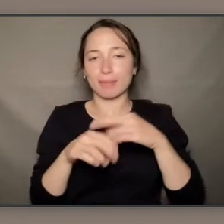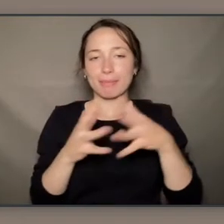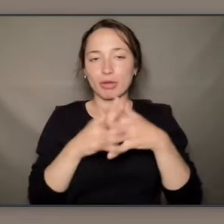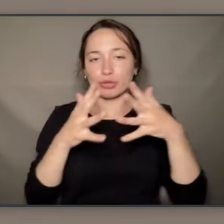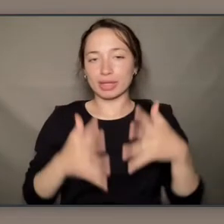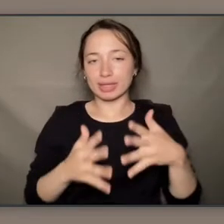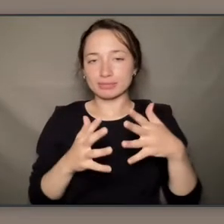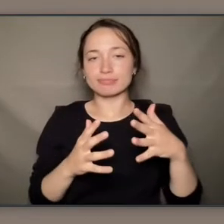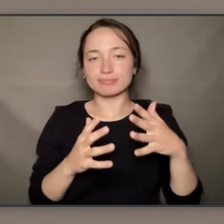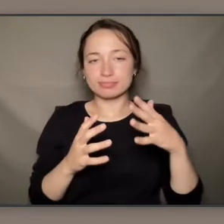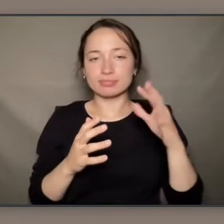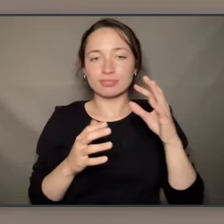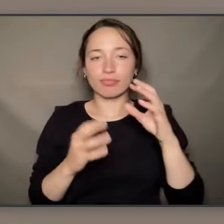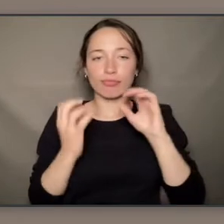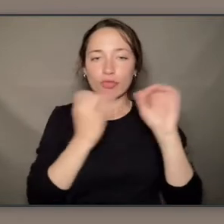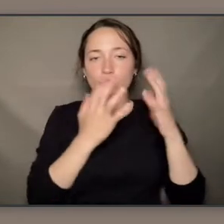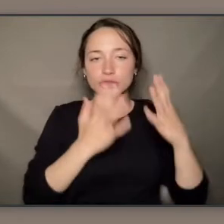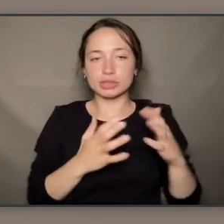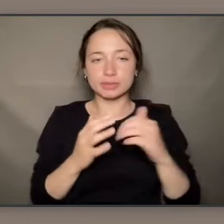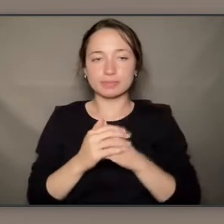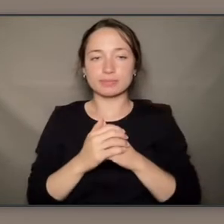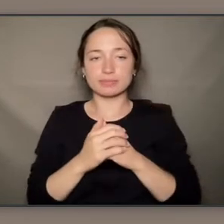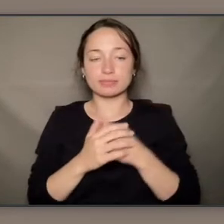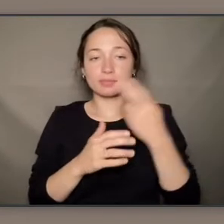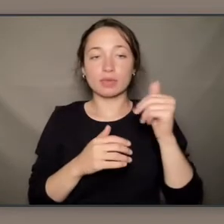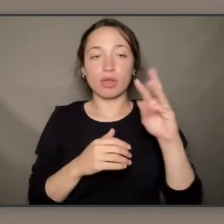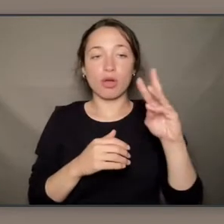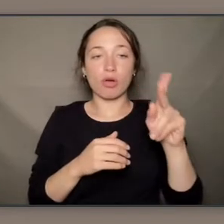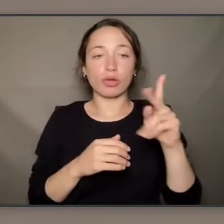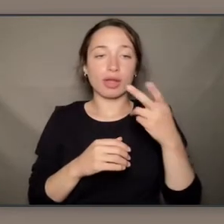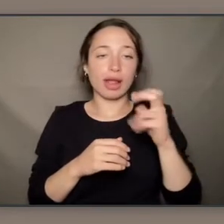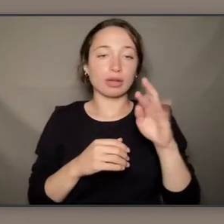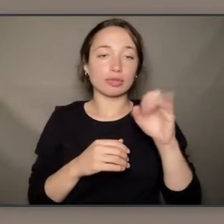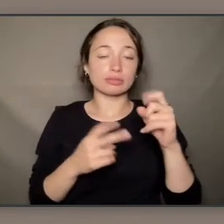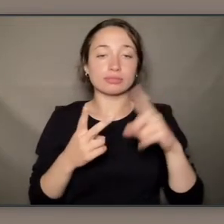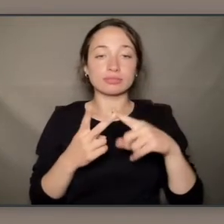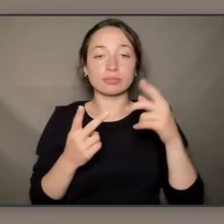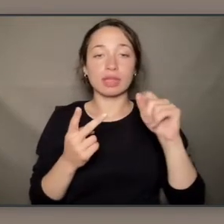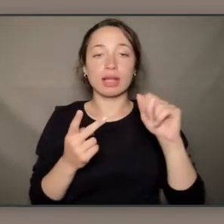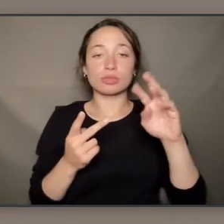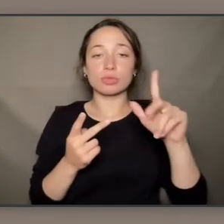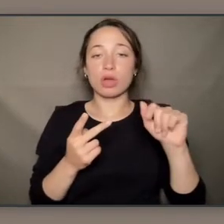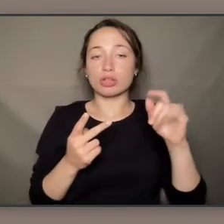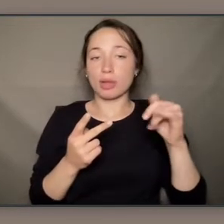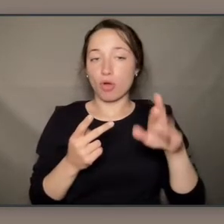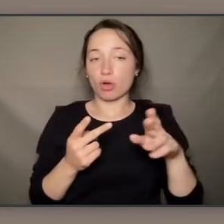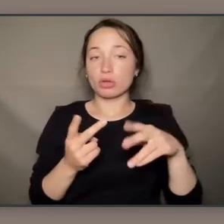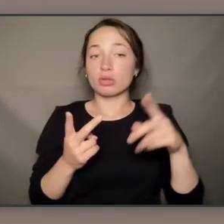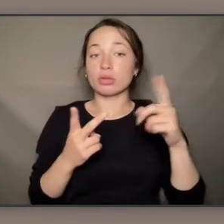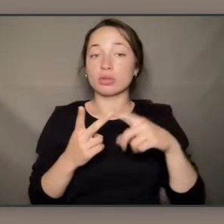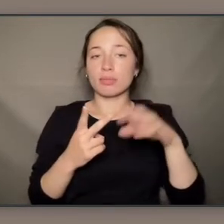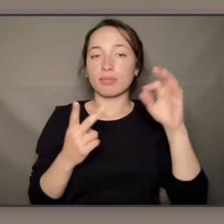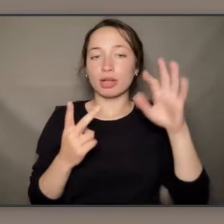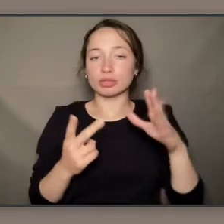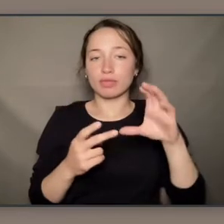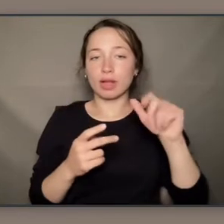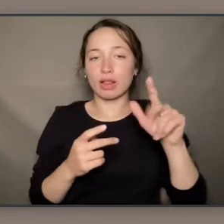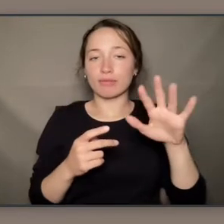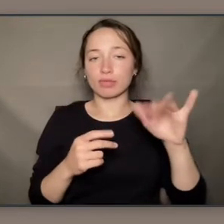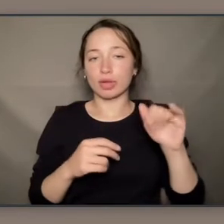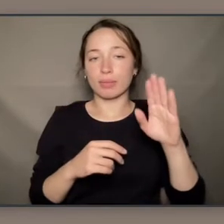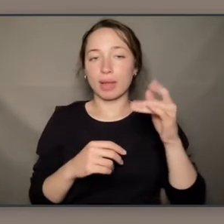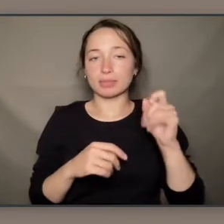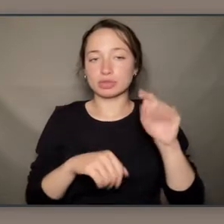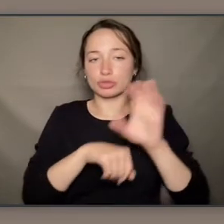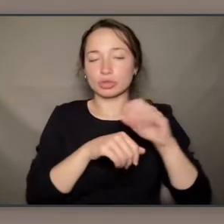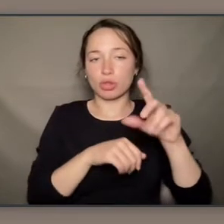appropriation with Native American flautist Hawk Henries and Reverend Atula Jamir. Reverend Jamir is a pastor of Calvary